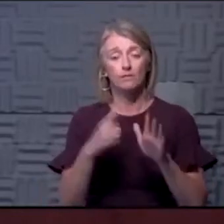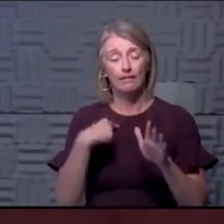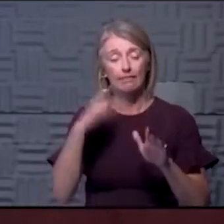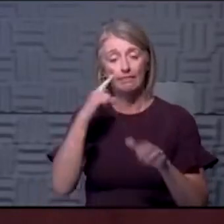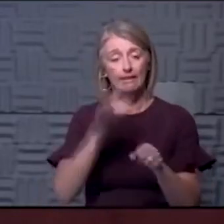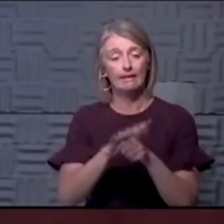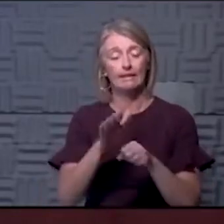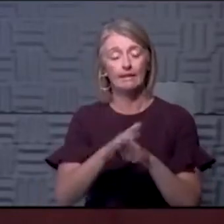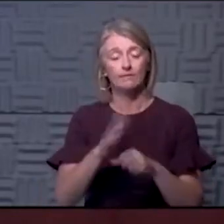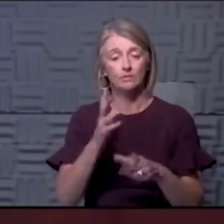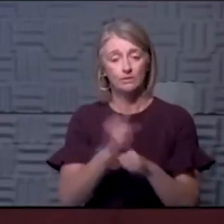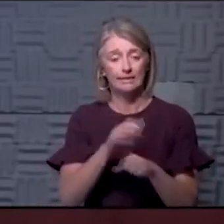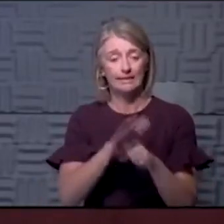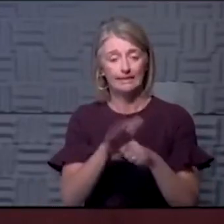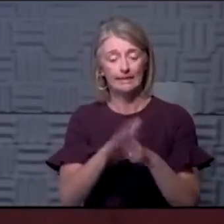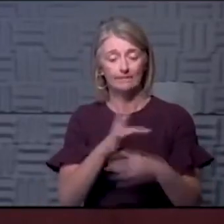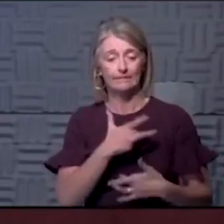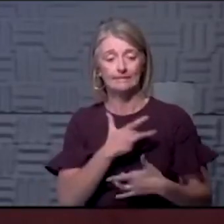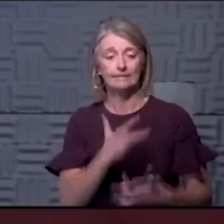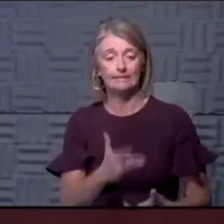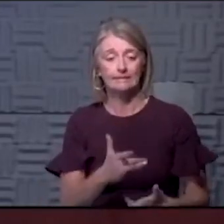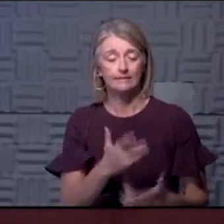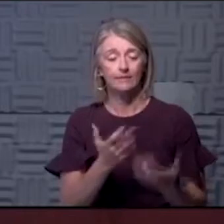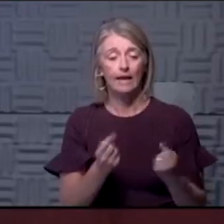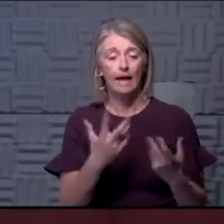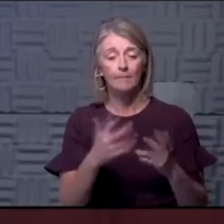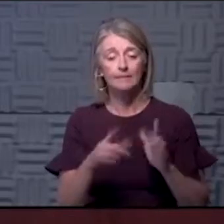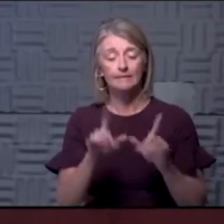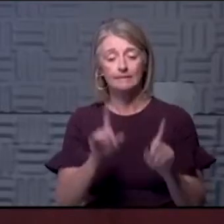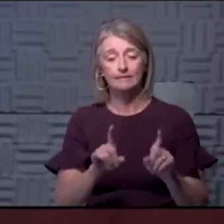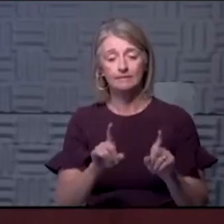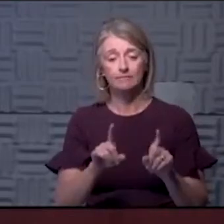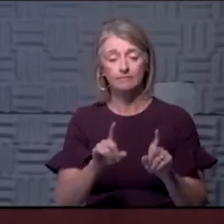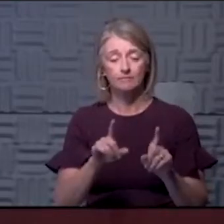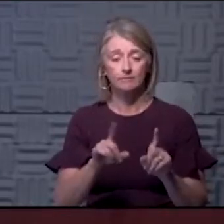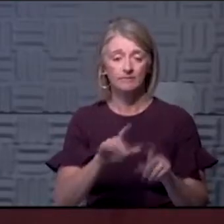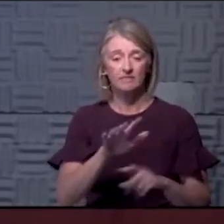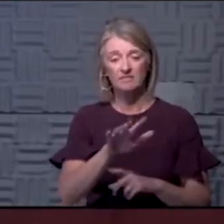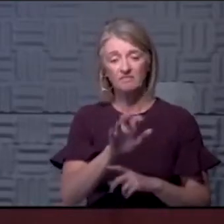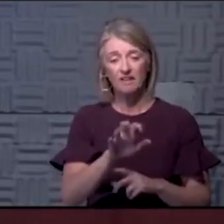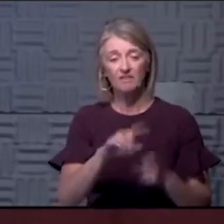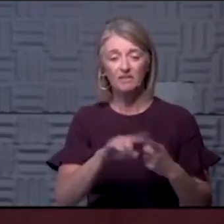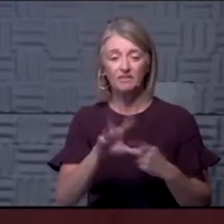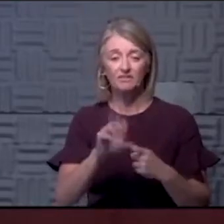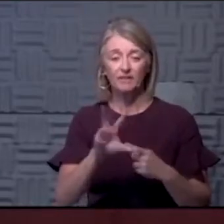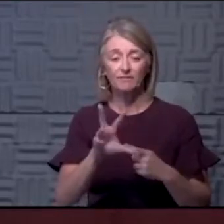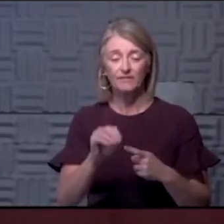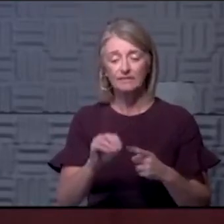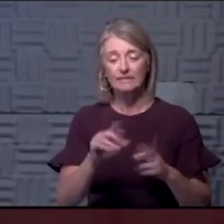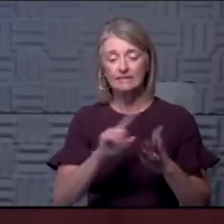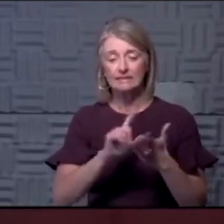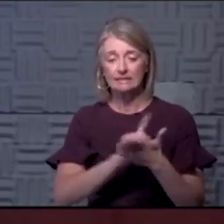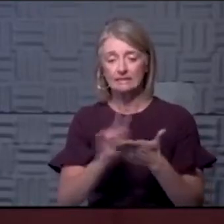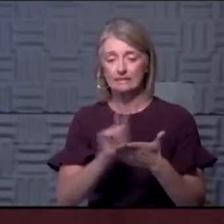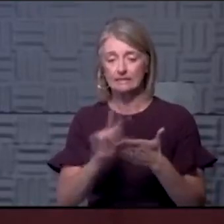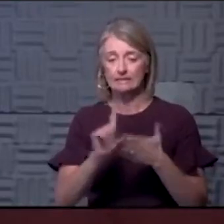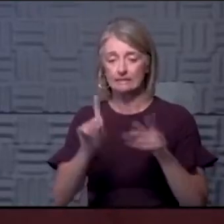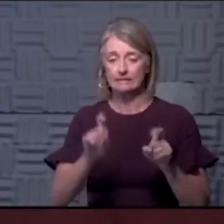enough to get a good sense of what prevalence is on campus. And Yep. so we're doing about 550 tests a week